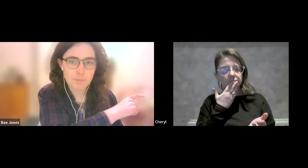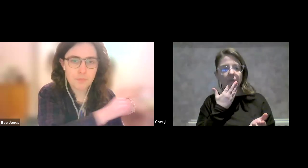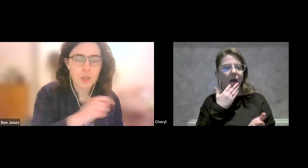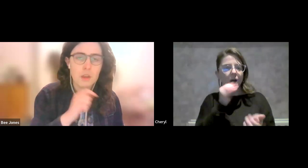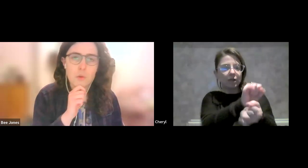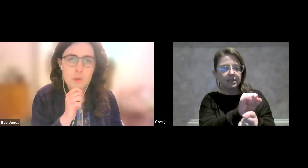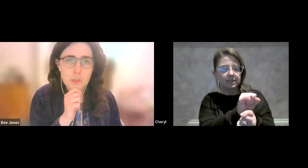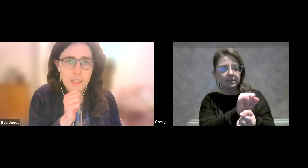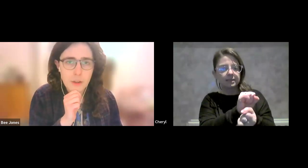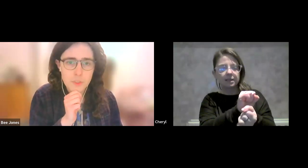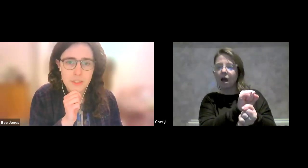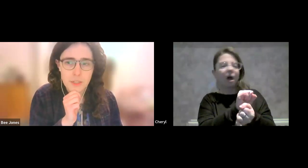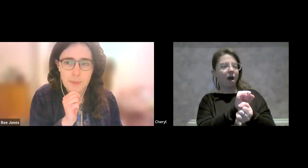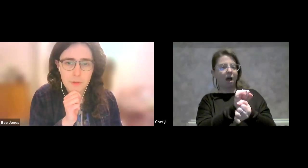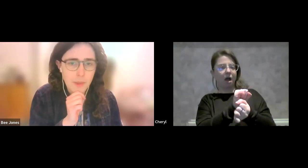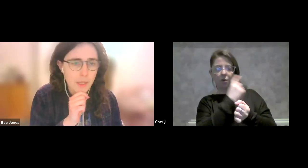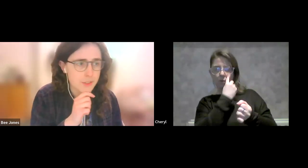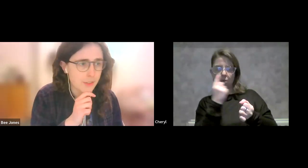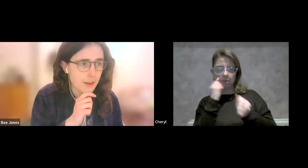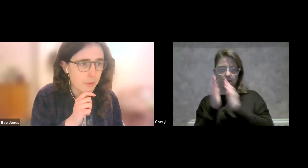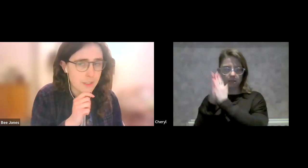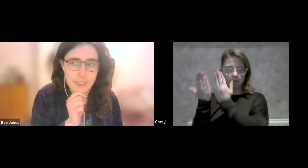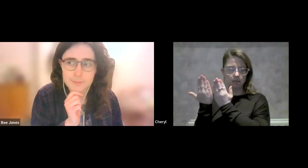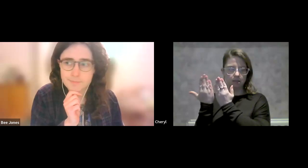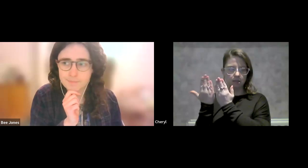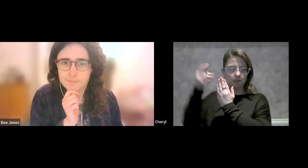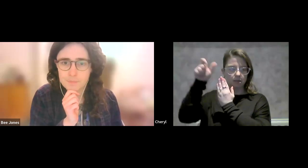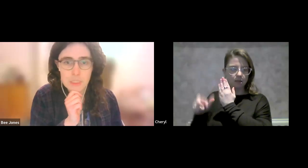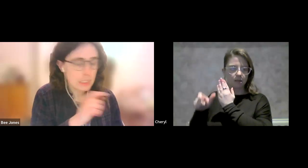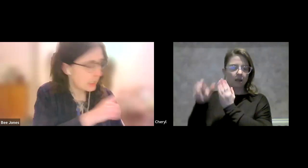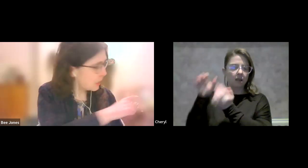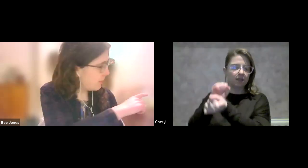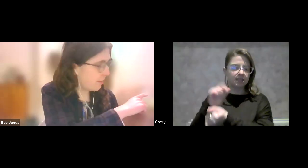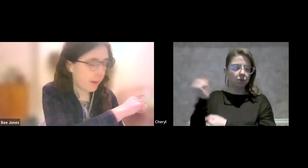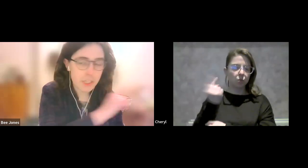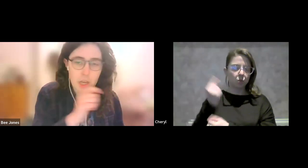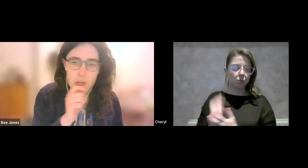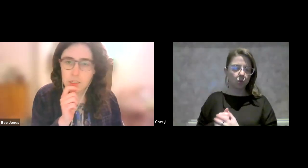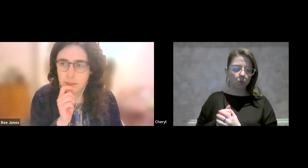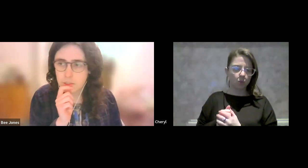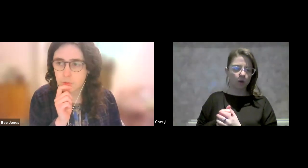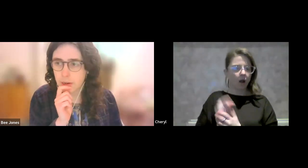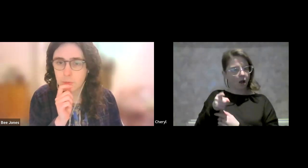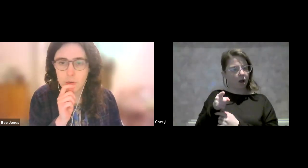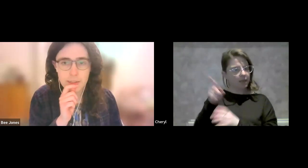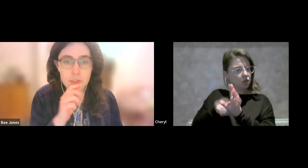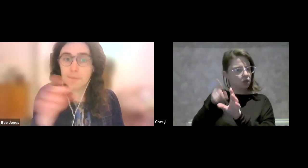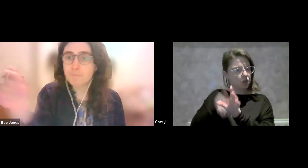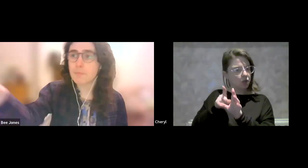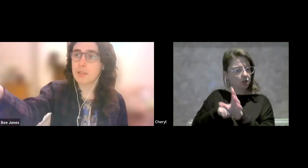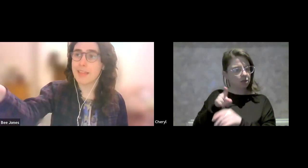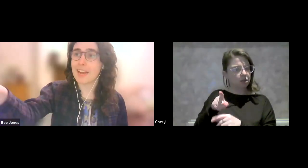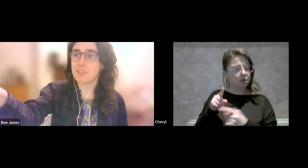someone. What do we notice about the person they're arresting? They're very young, that's right. What